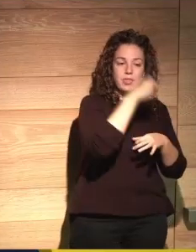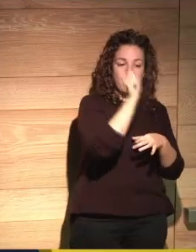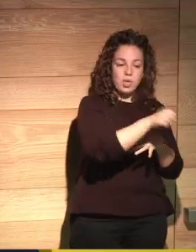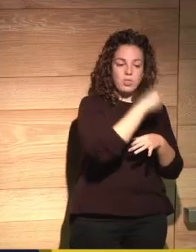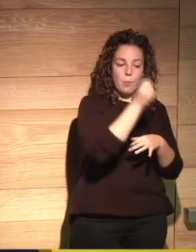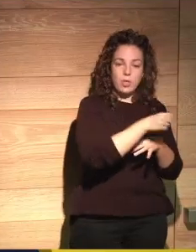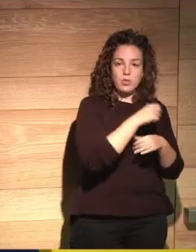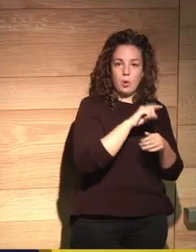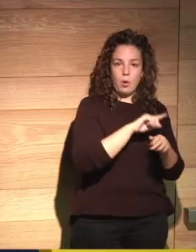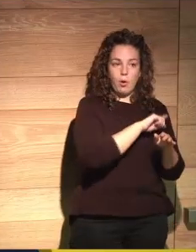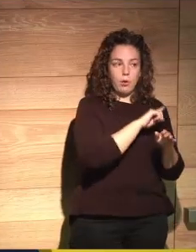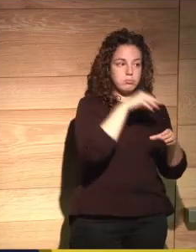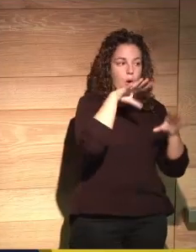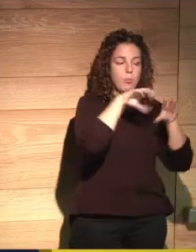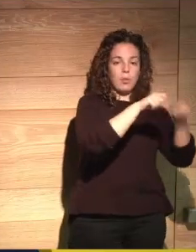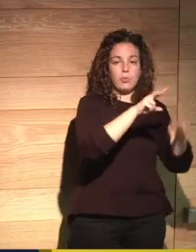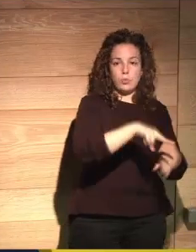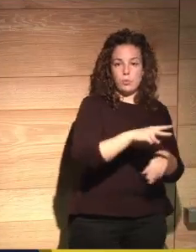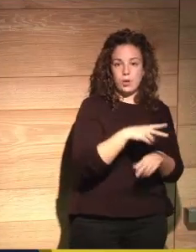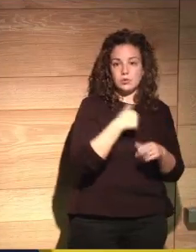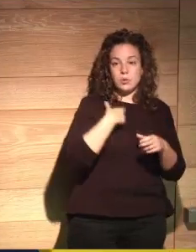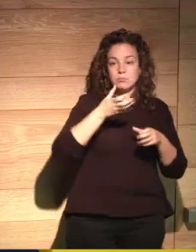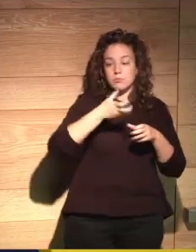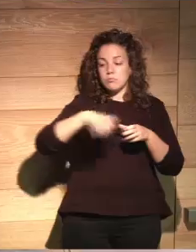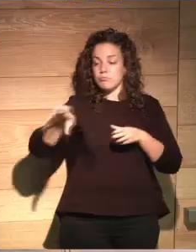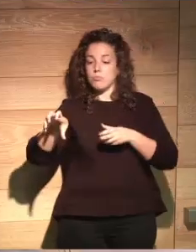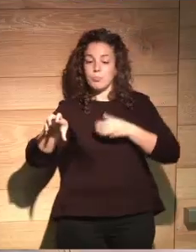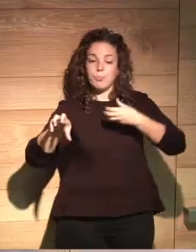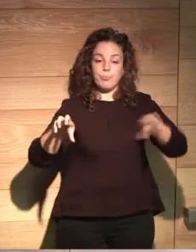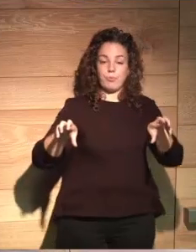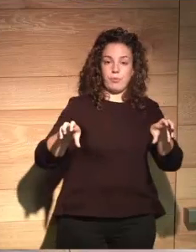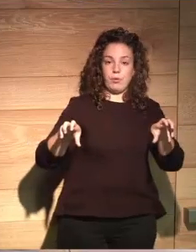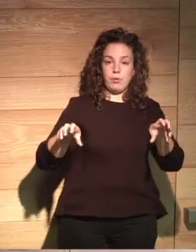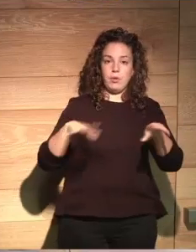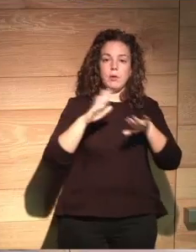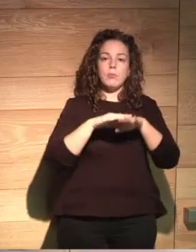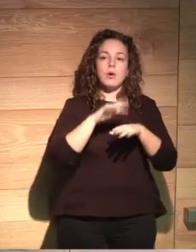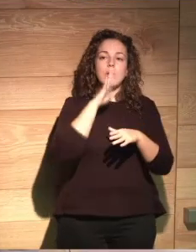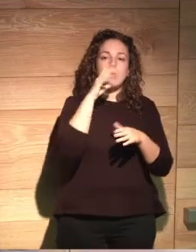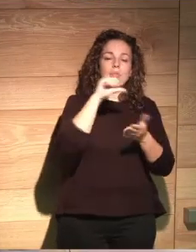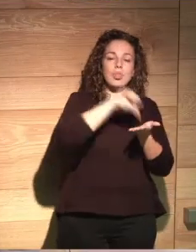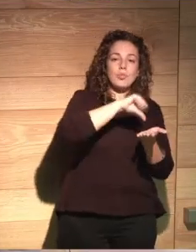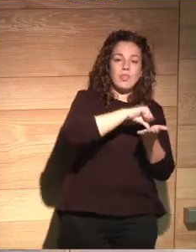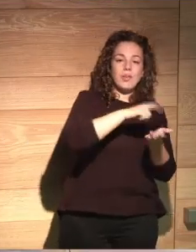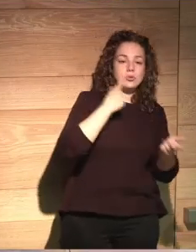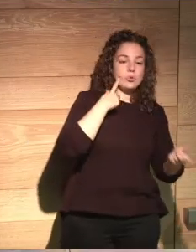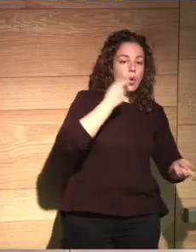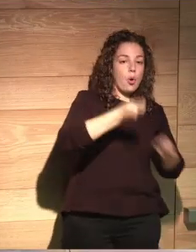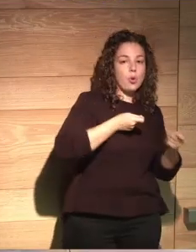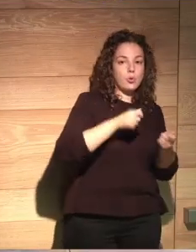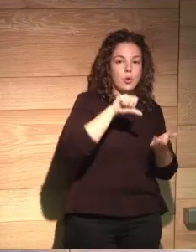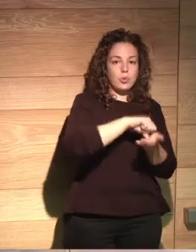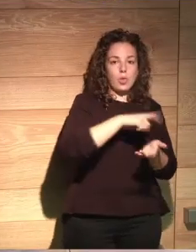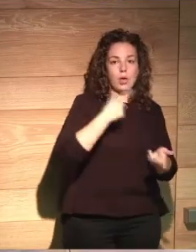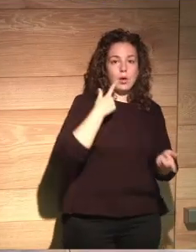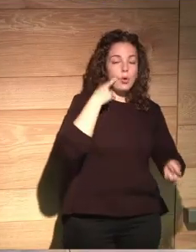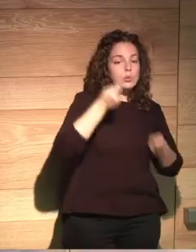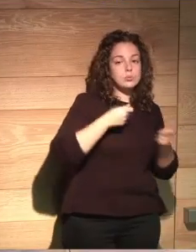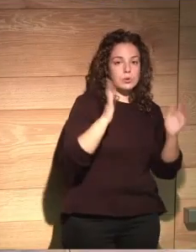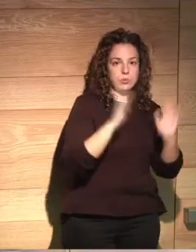always empty, and they are never inhabiting those flats or those apartments, and that is a crack, a gap between, or a